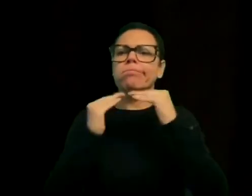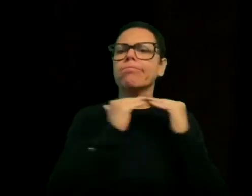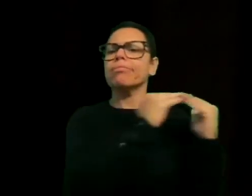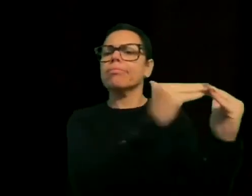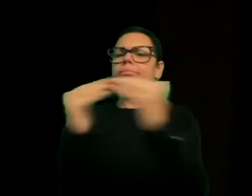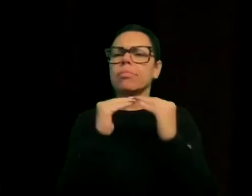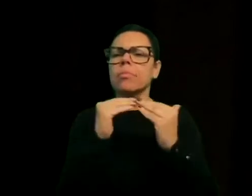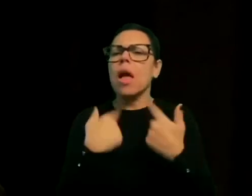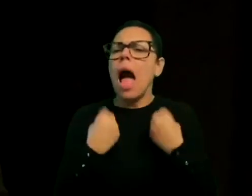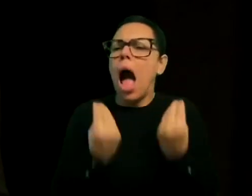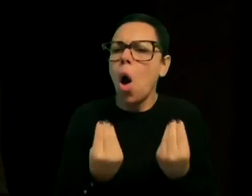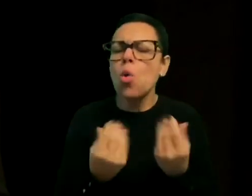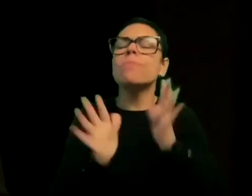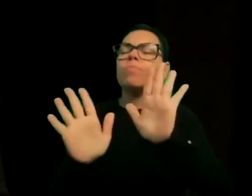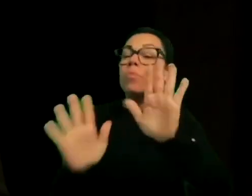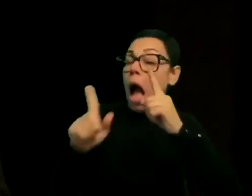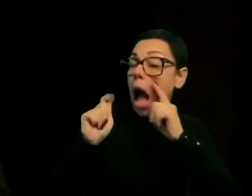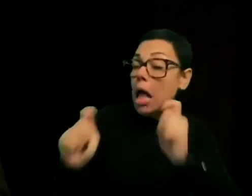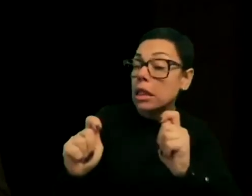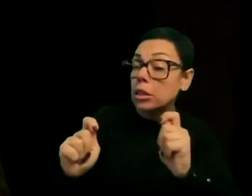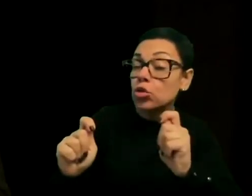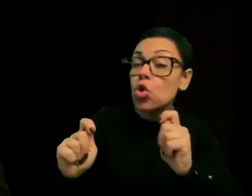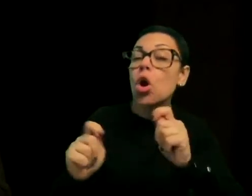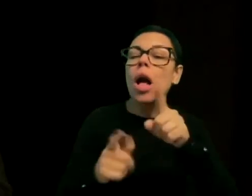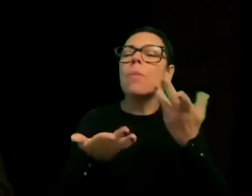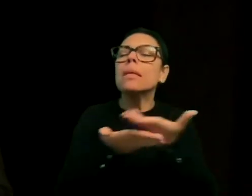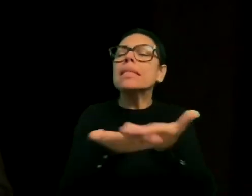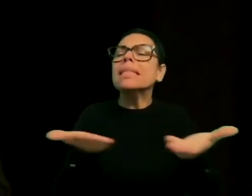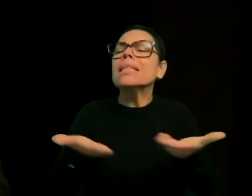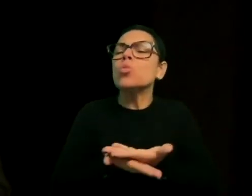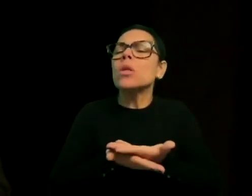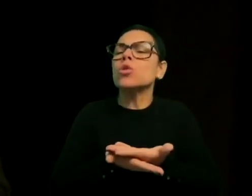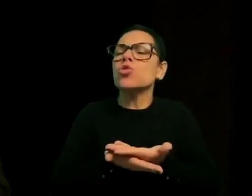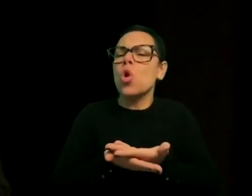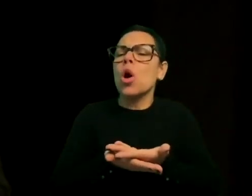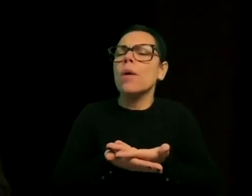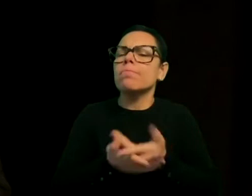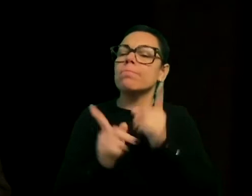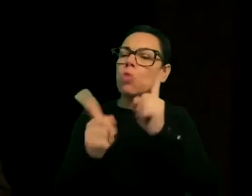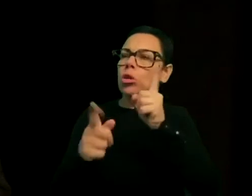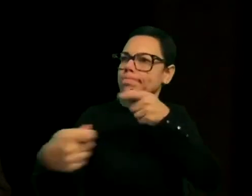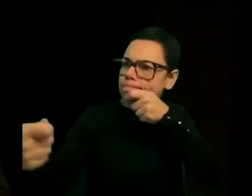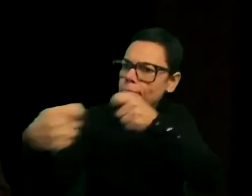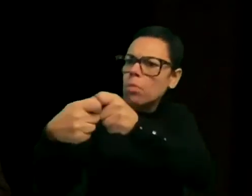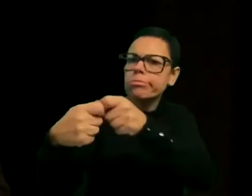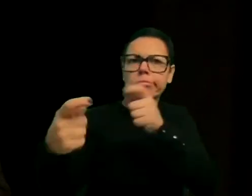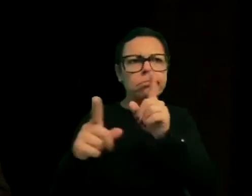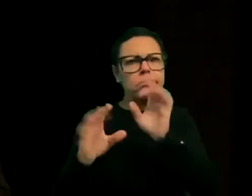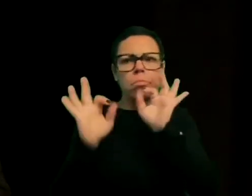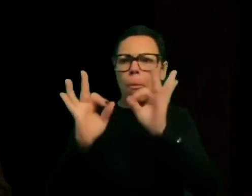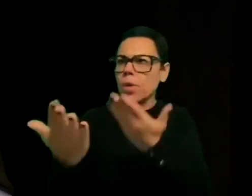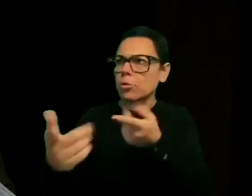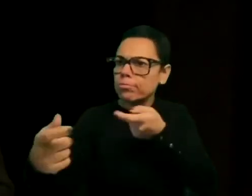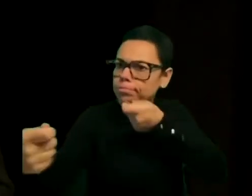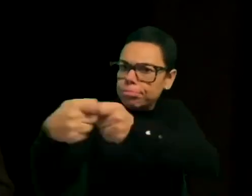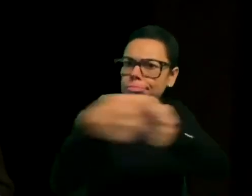adapted to the concrete contract, but really by trying to be as concrete as possible and really